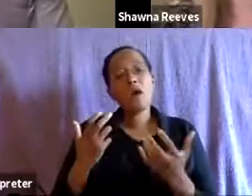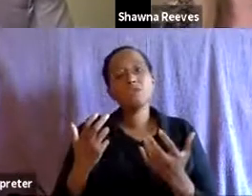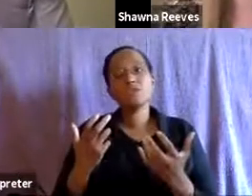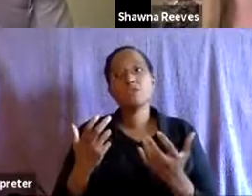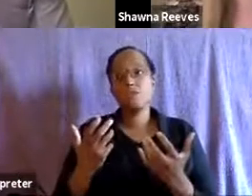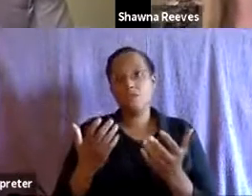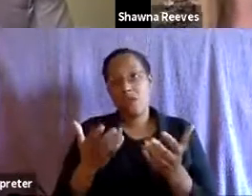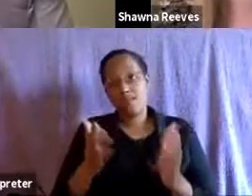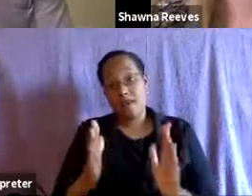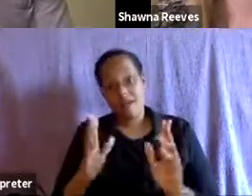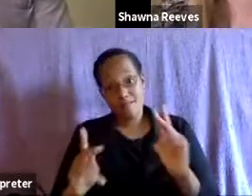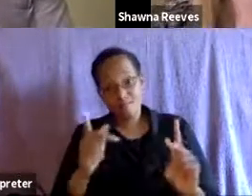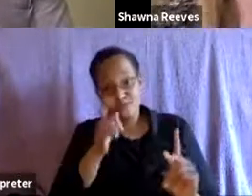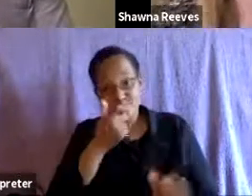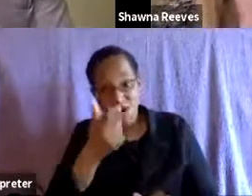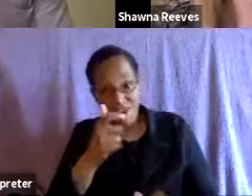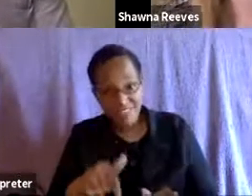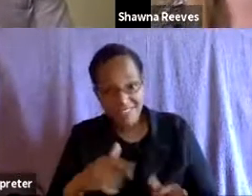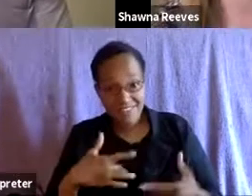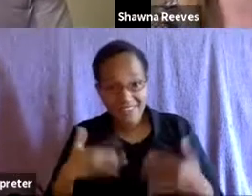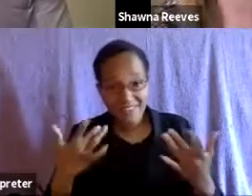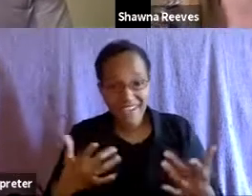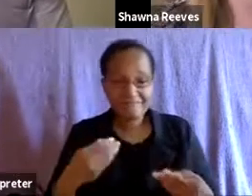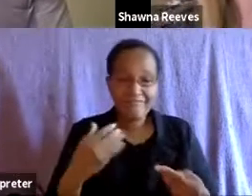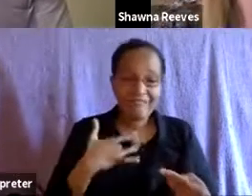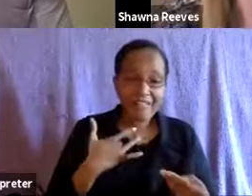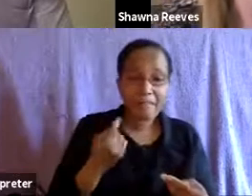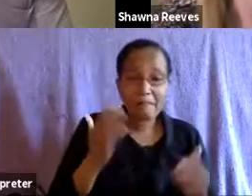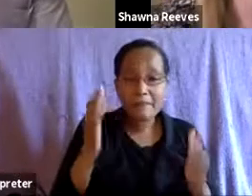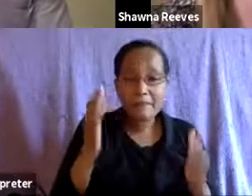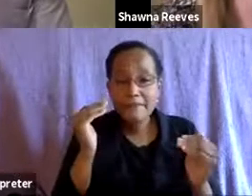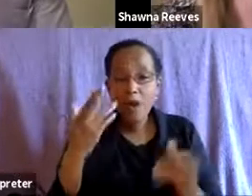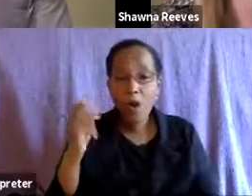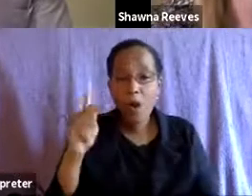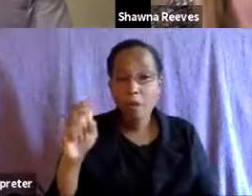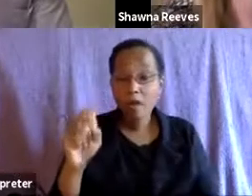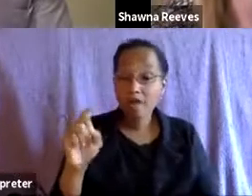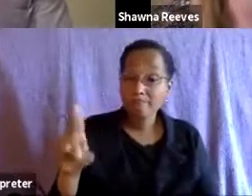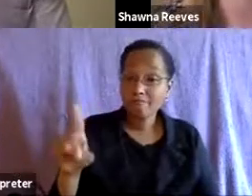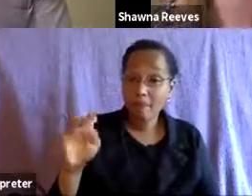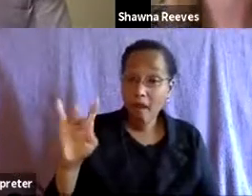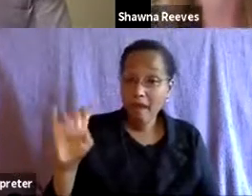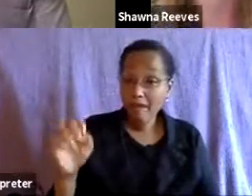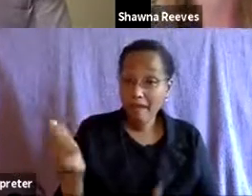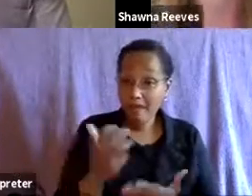facilities. So I'm really glad that you brought up all of this.